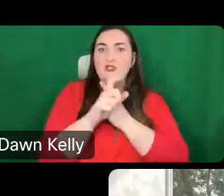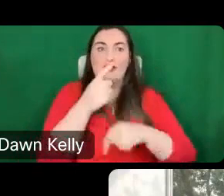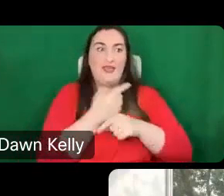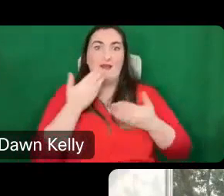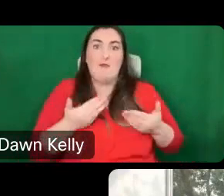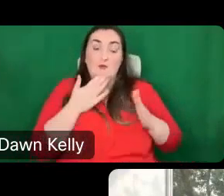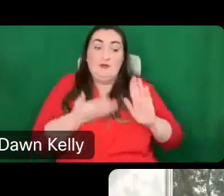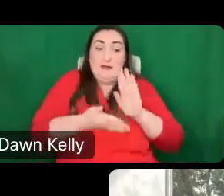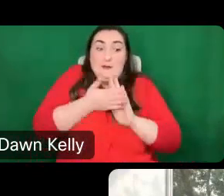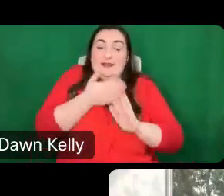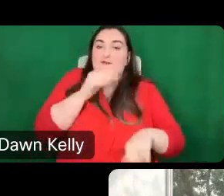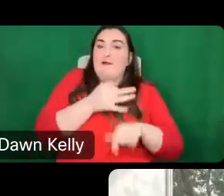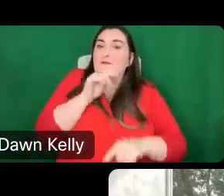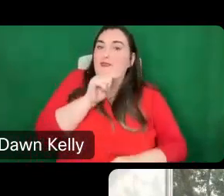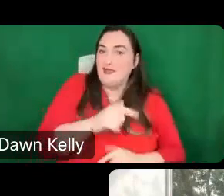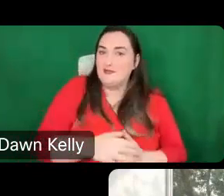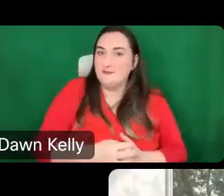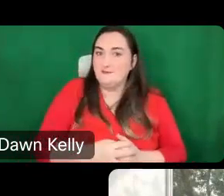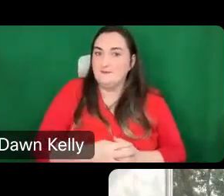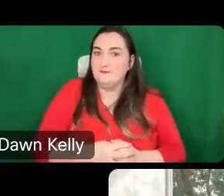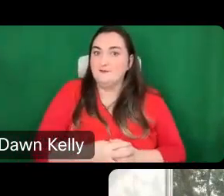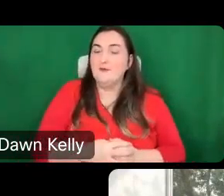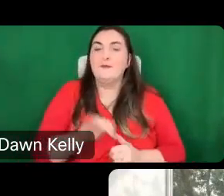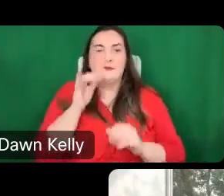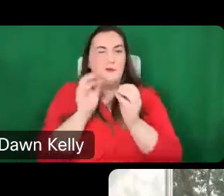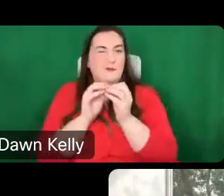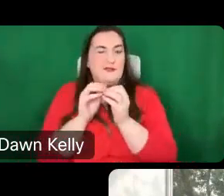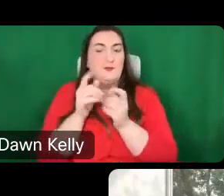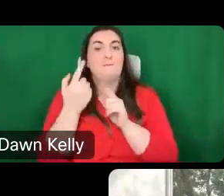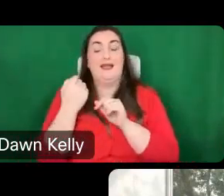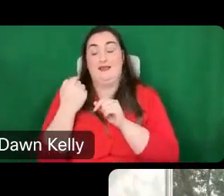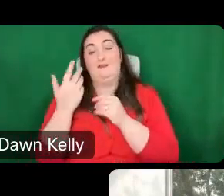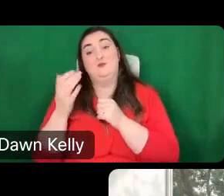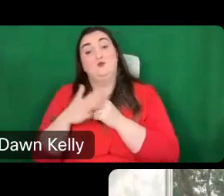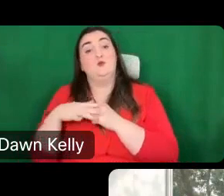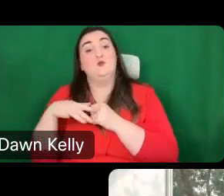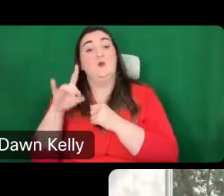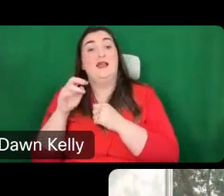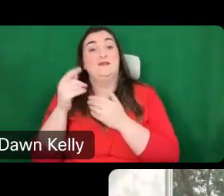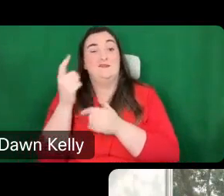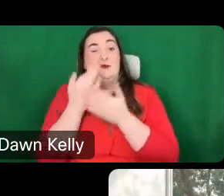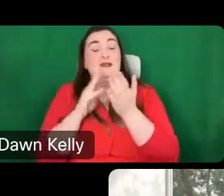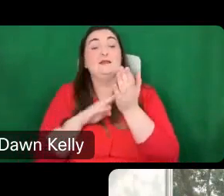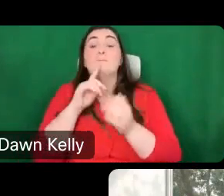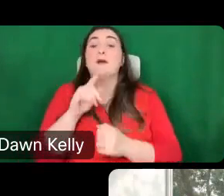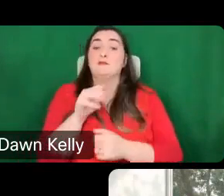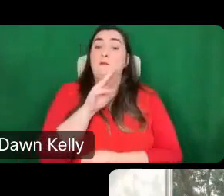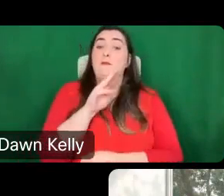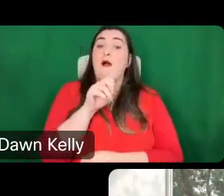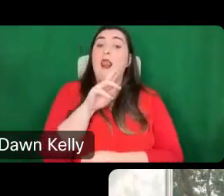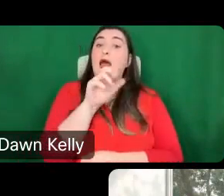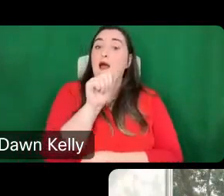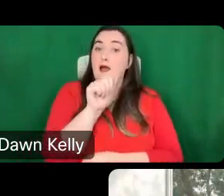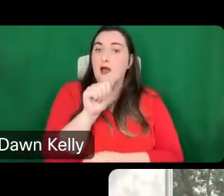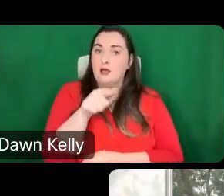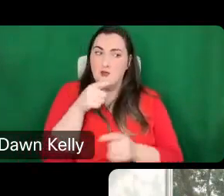that. And we might just, we'll come back to you in a second, but we might just go to Paula from an acute perspective. You know, in terms of the impact within the